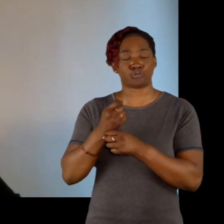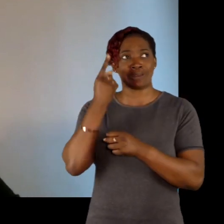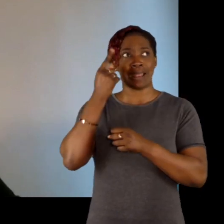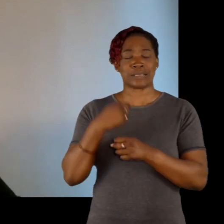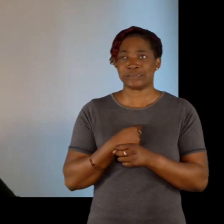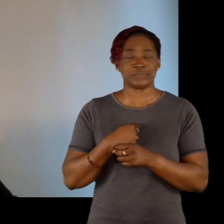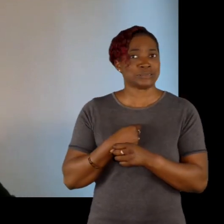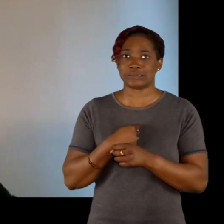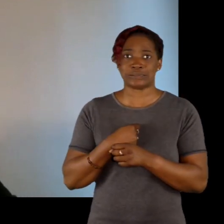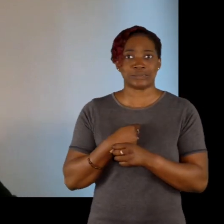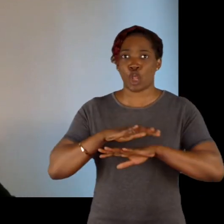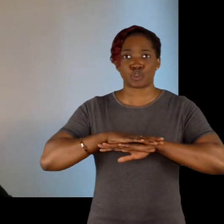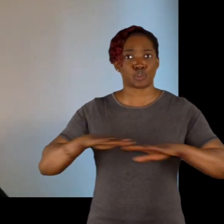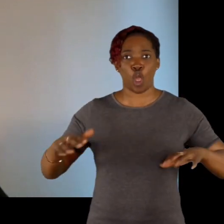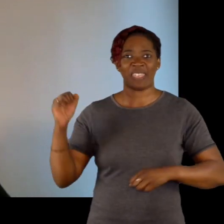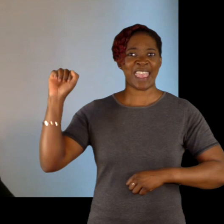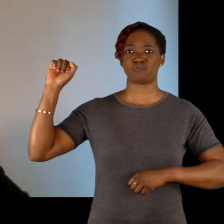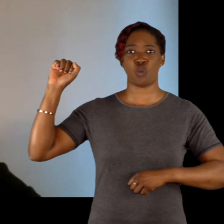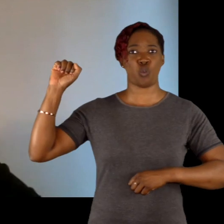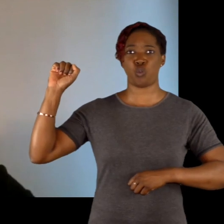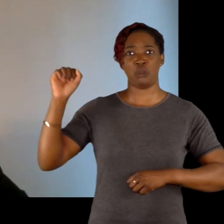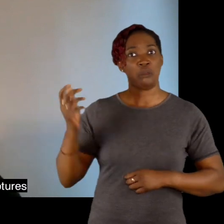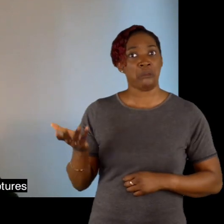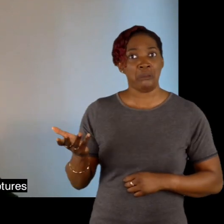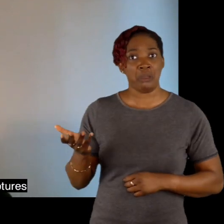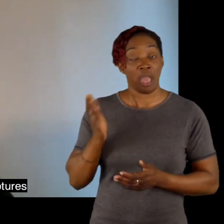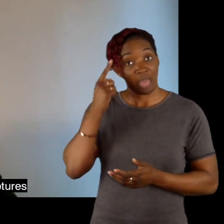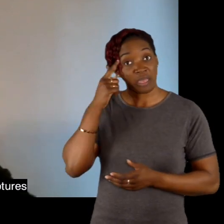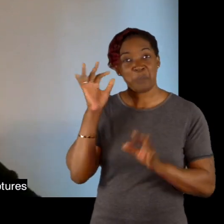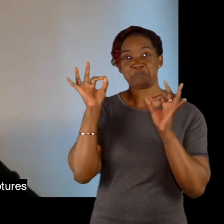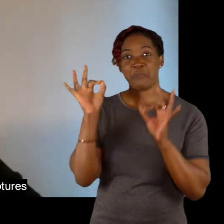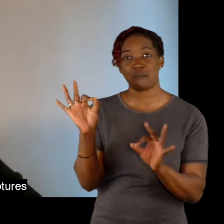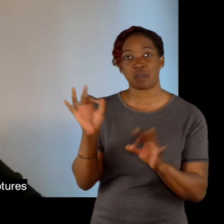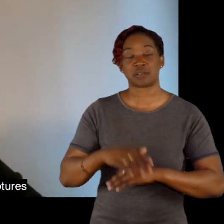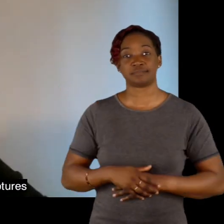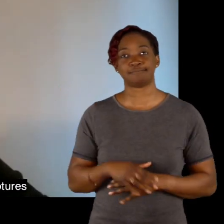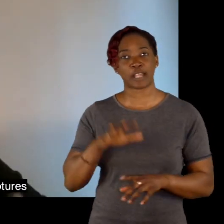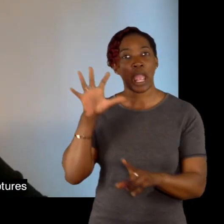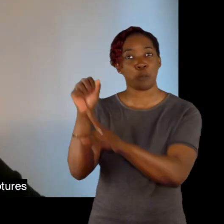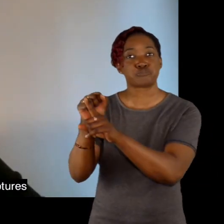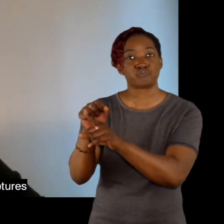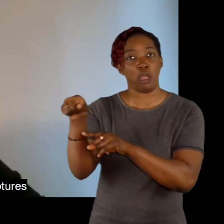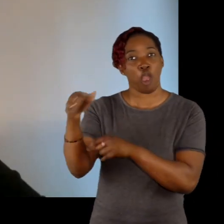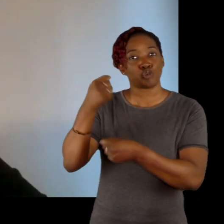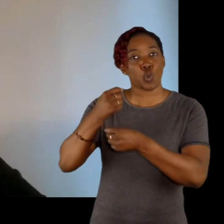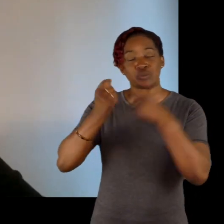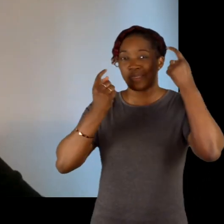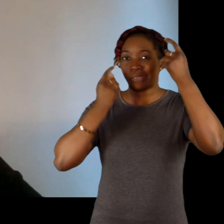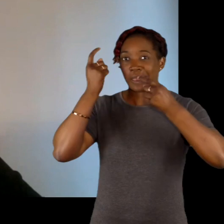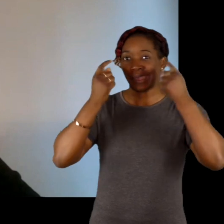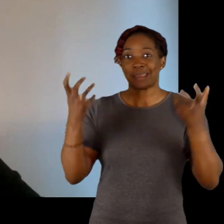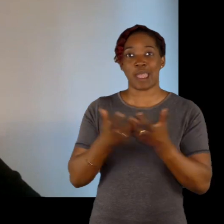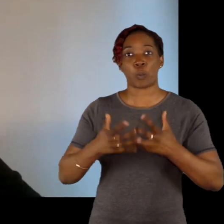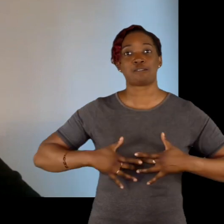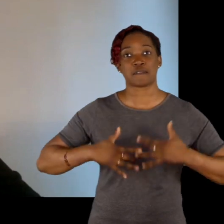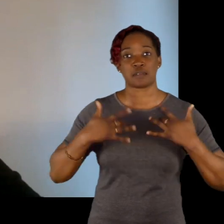is realizing that he's not the hero, he's the prey. And I think it just perfectly kind of captures what he'd be thinking